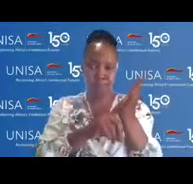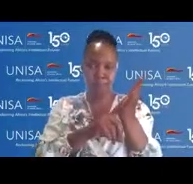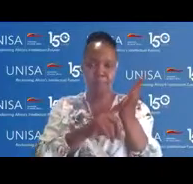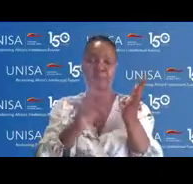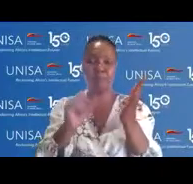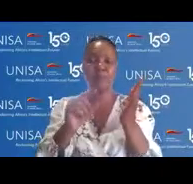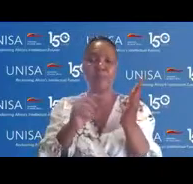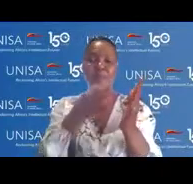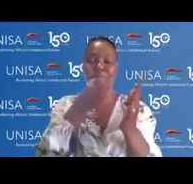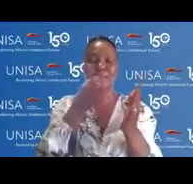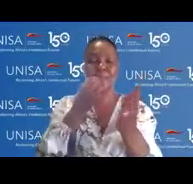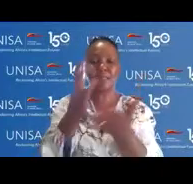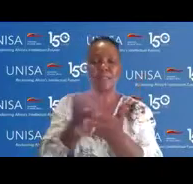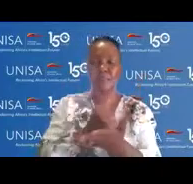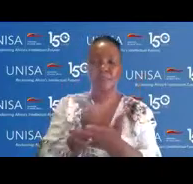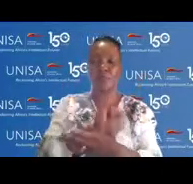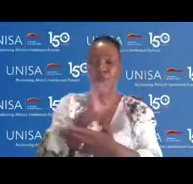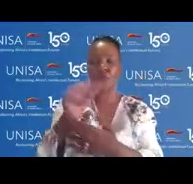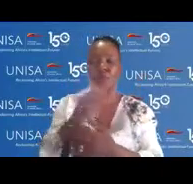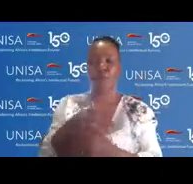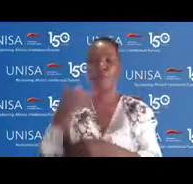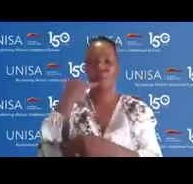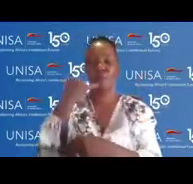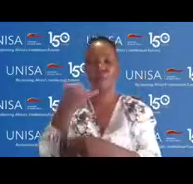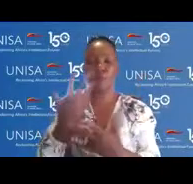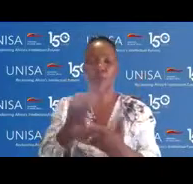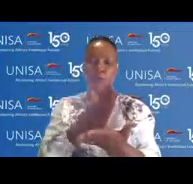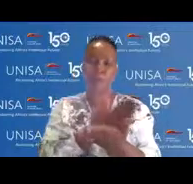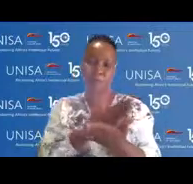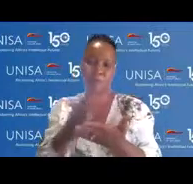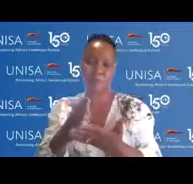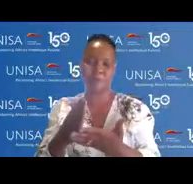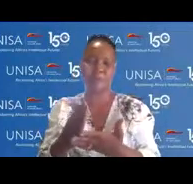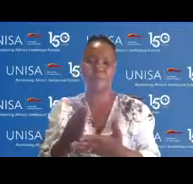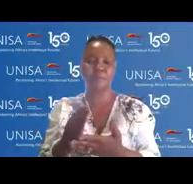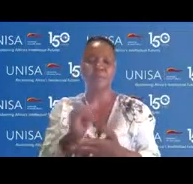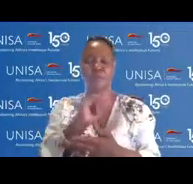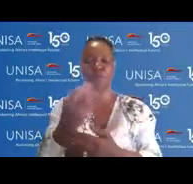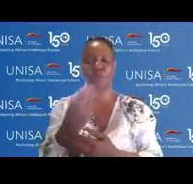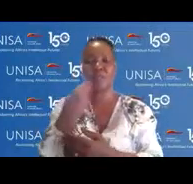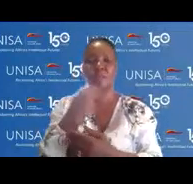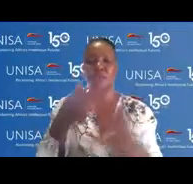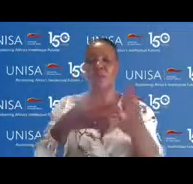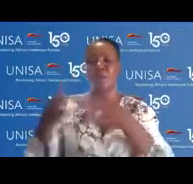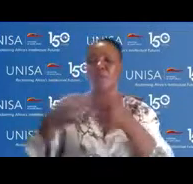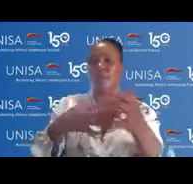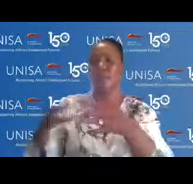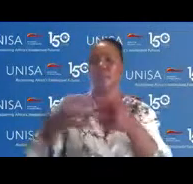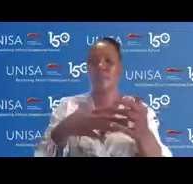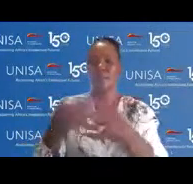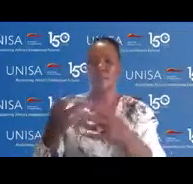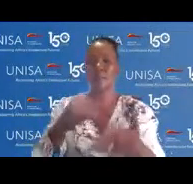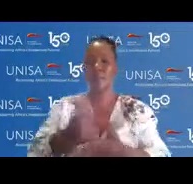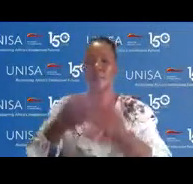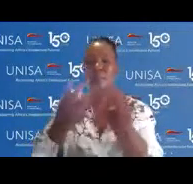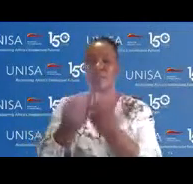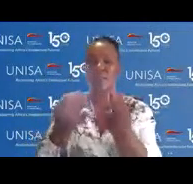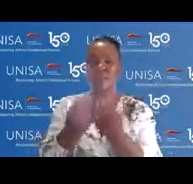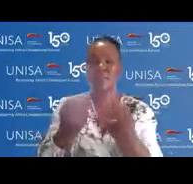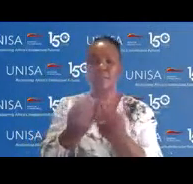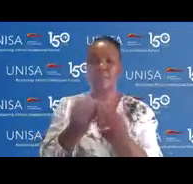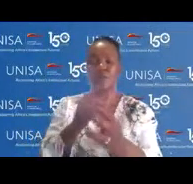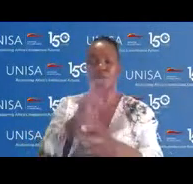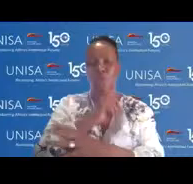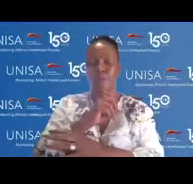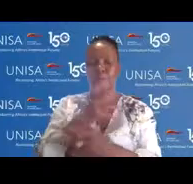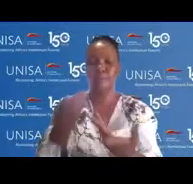your phone or you can share externally to WhatsApp or whatever other device or app that you're using. And then it can